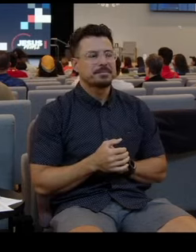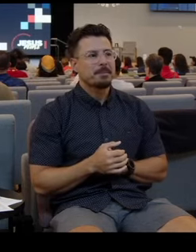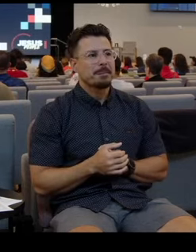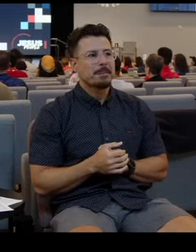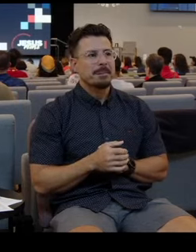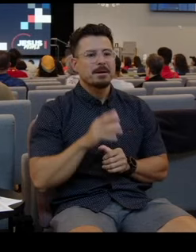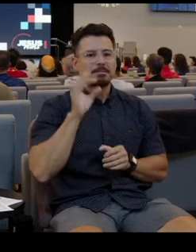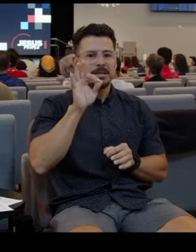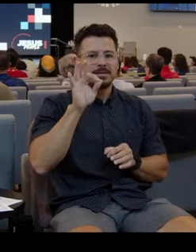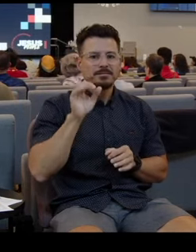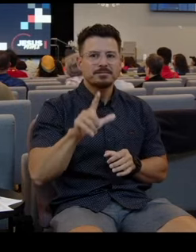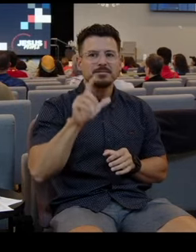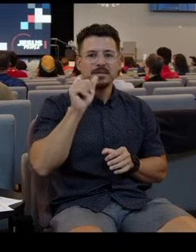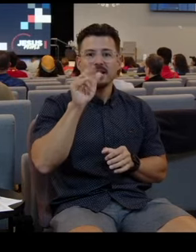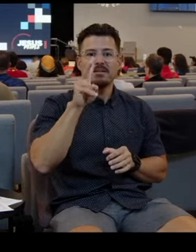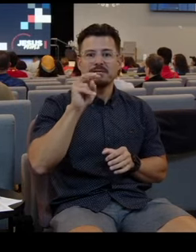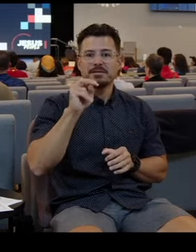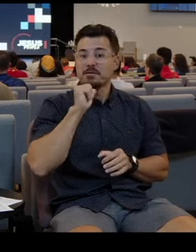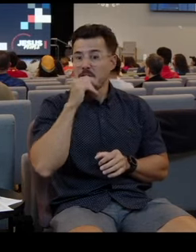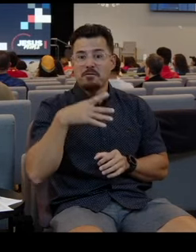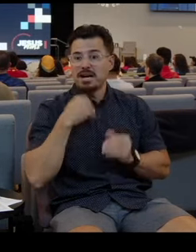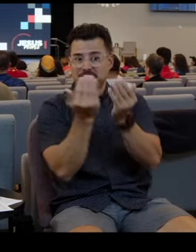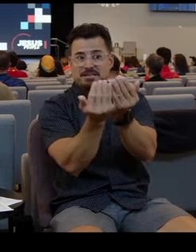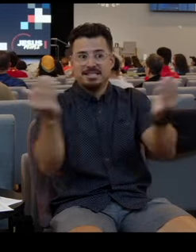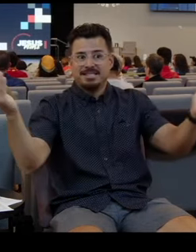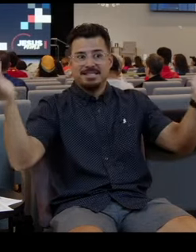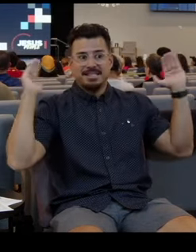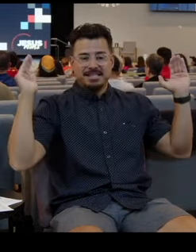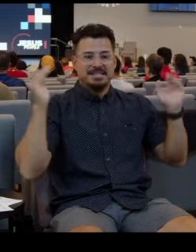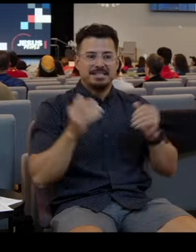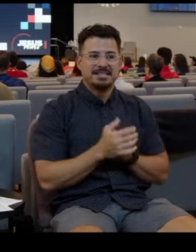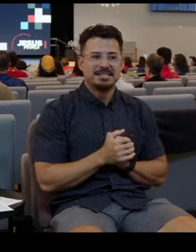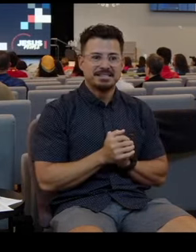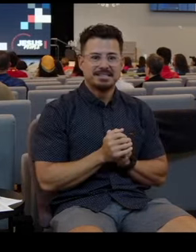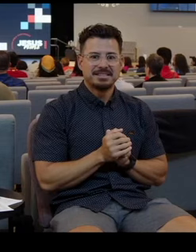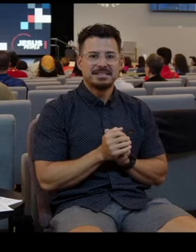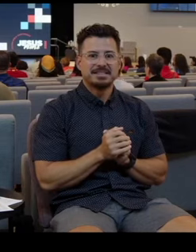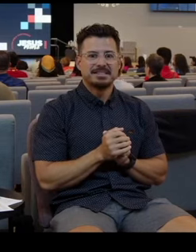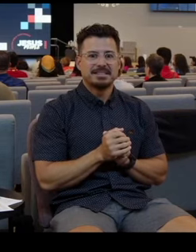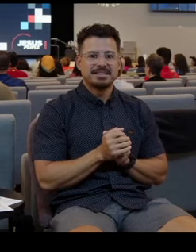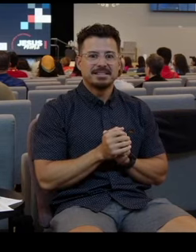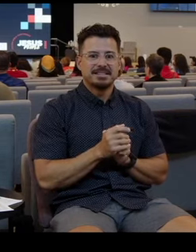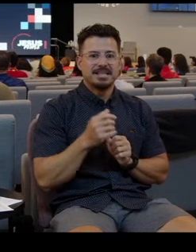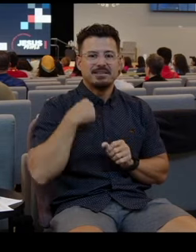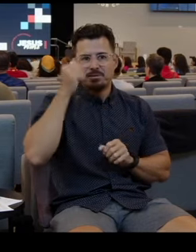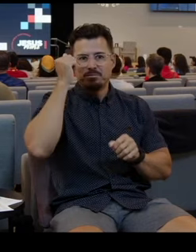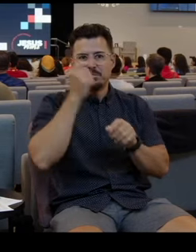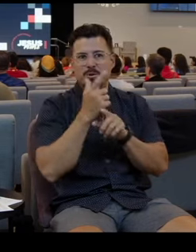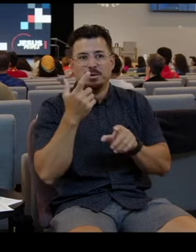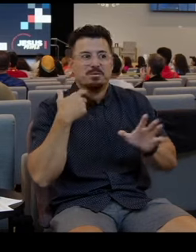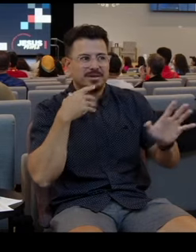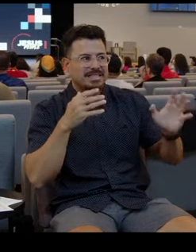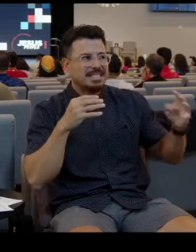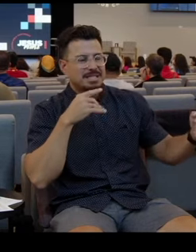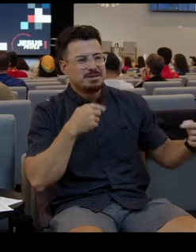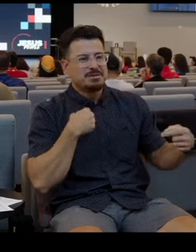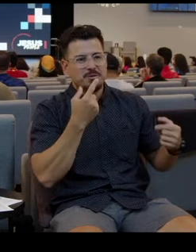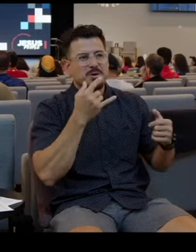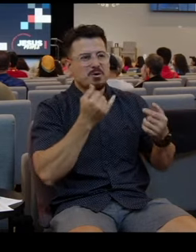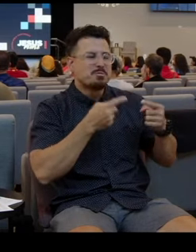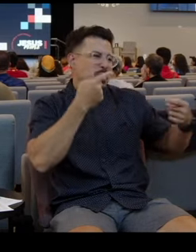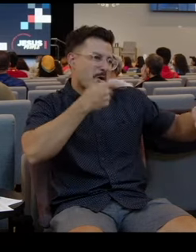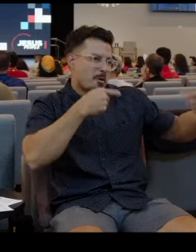Pastor Alvin wasn't so happy about it. In fact, we had a little brotherly exchange over it.